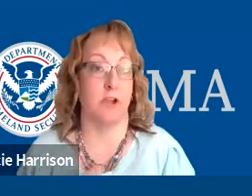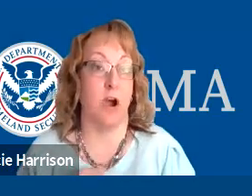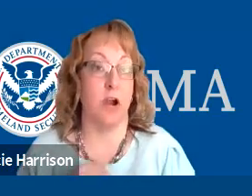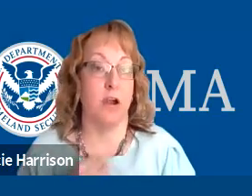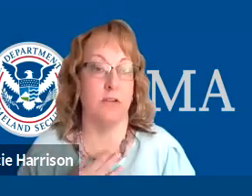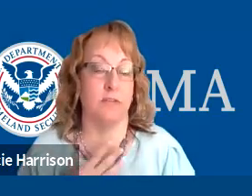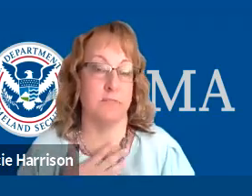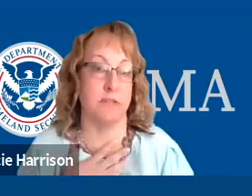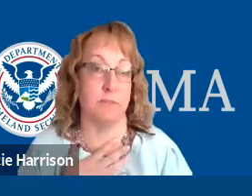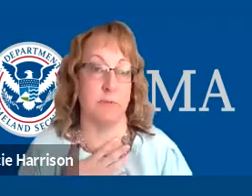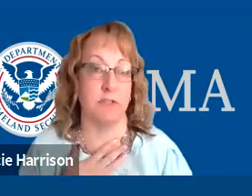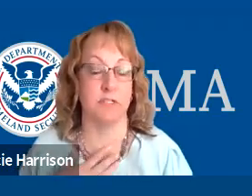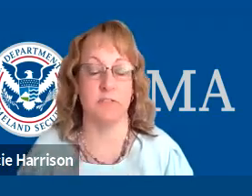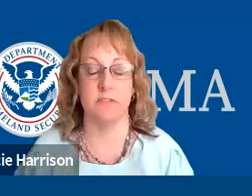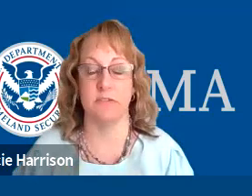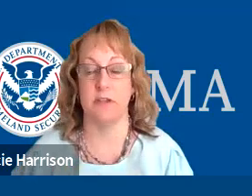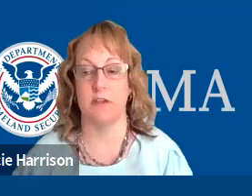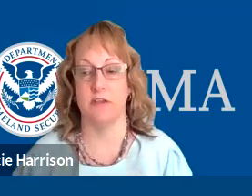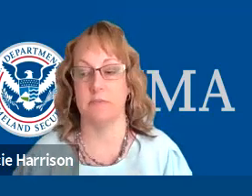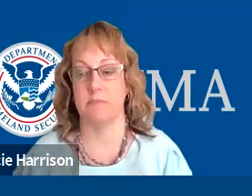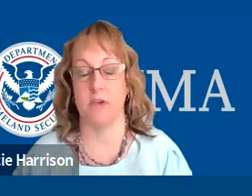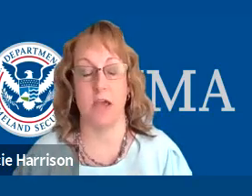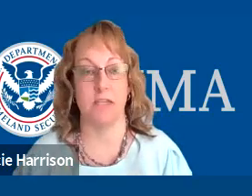vehicle during a flash flood.